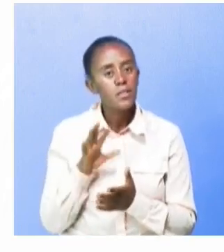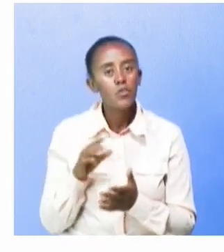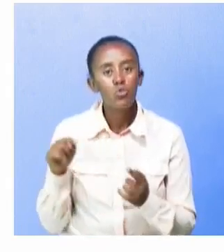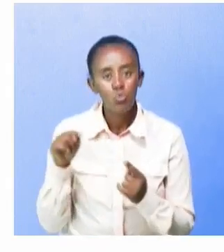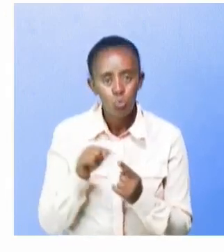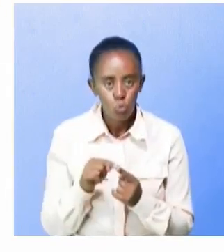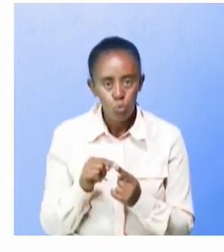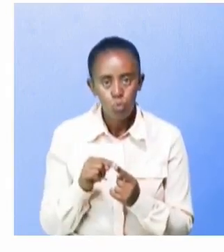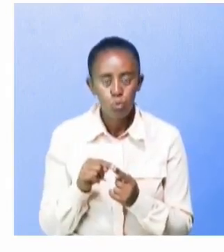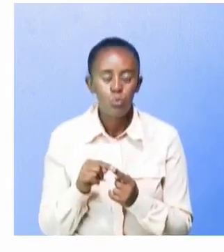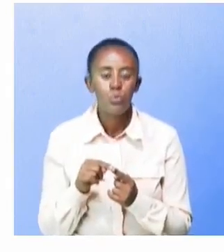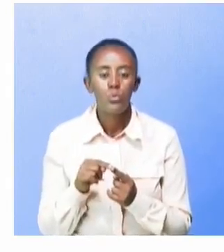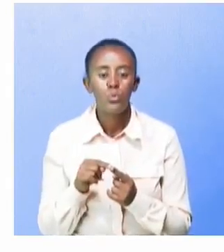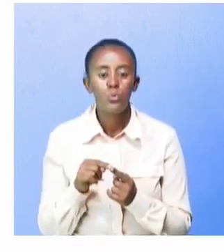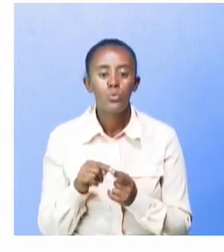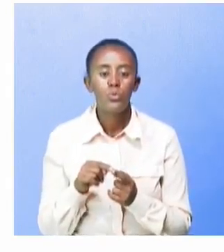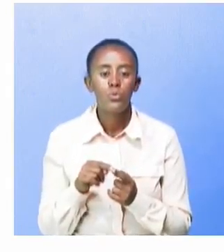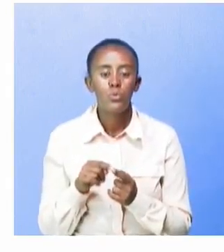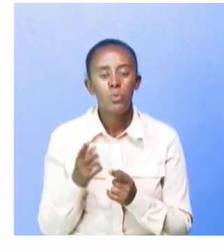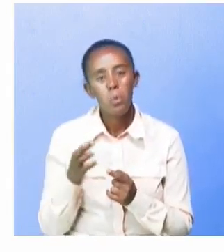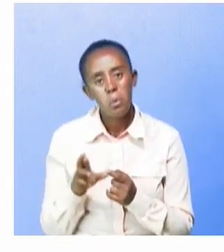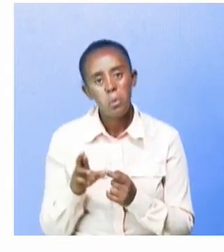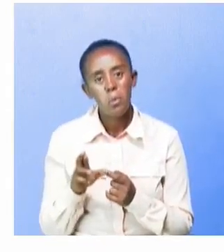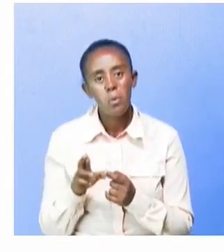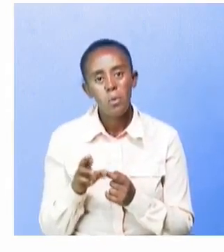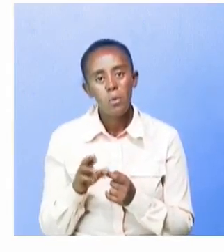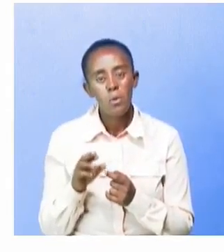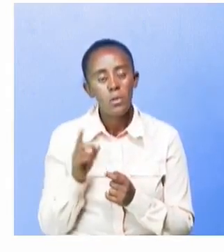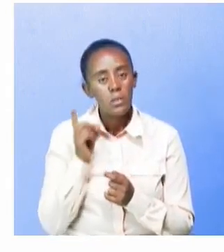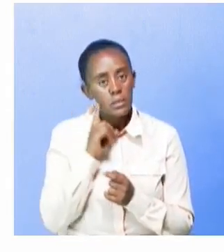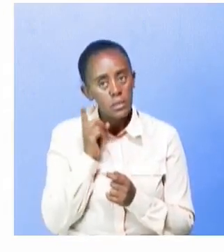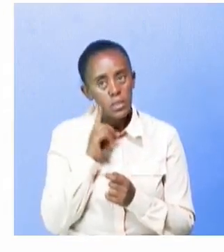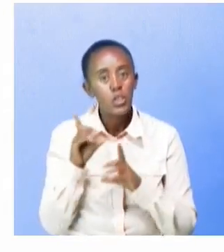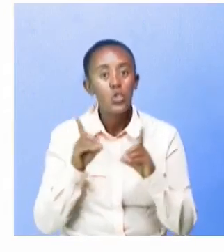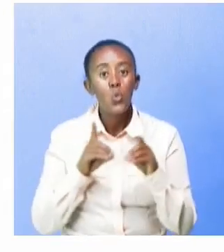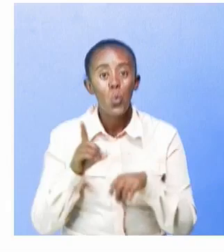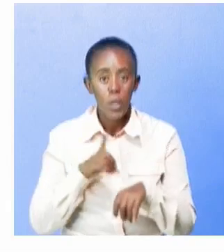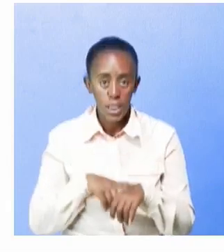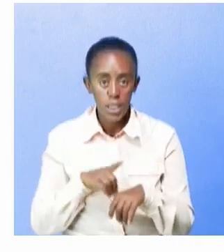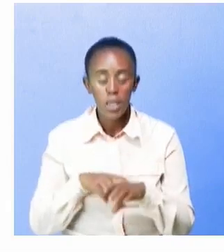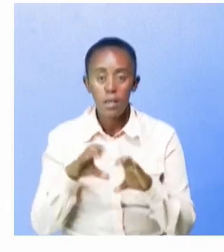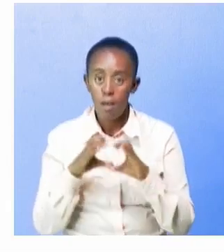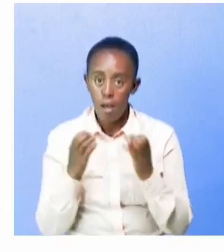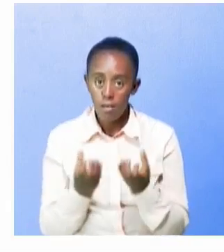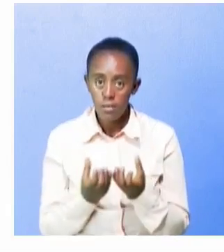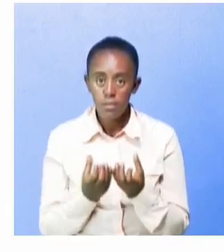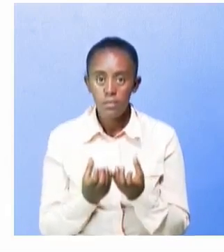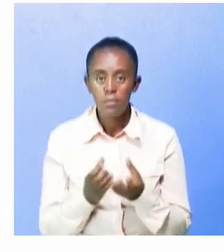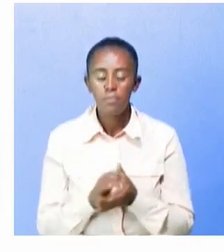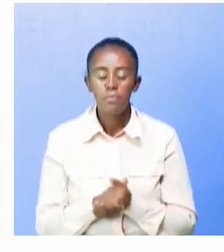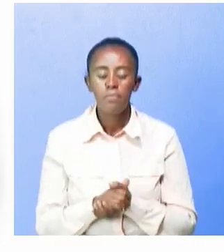to, or if I had listened during class,